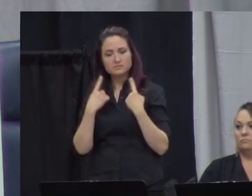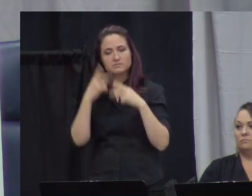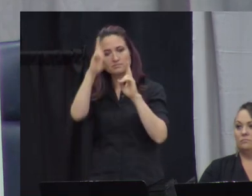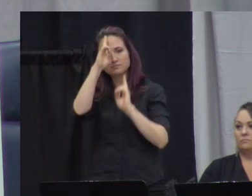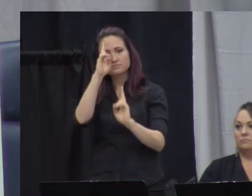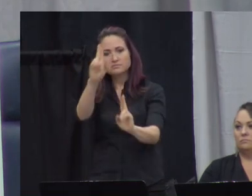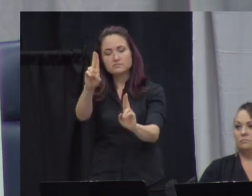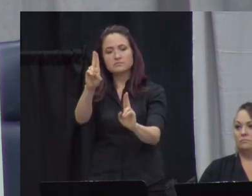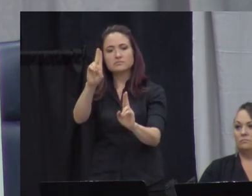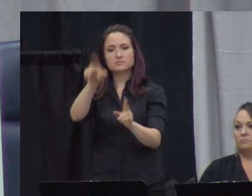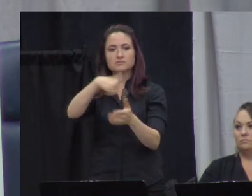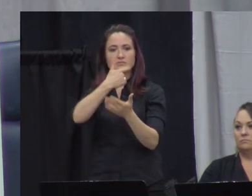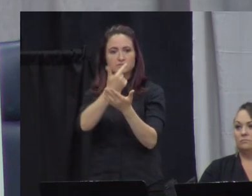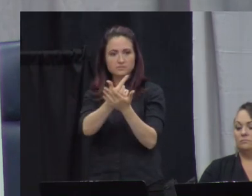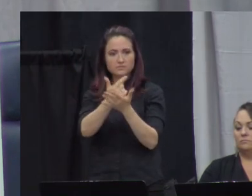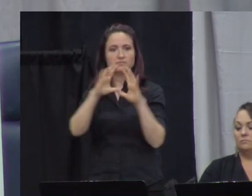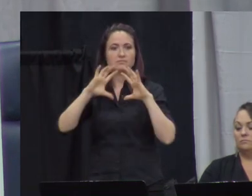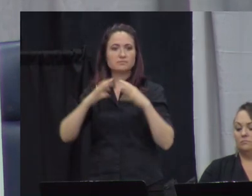class of 2023.